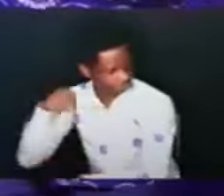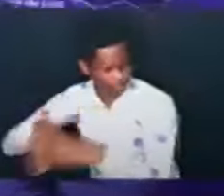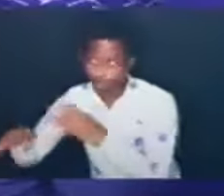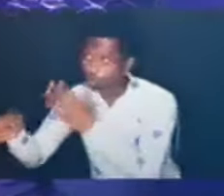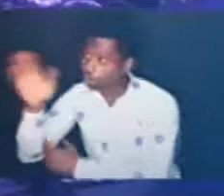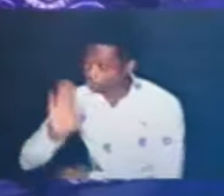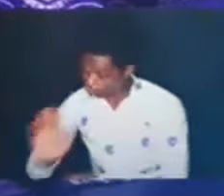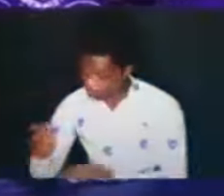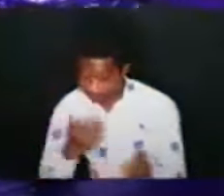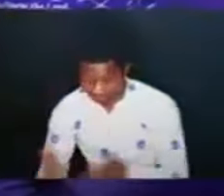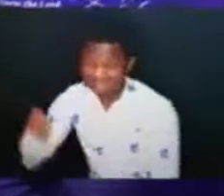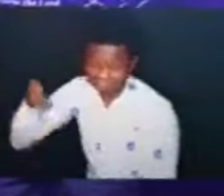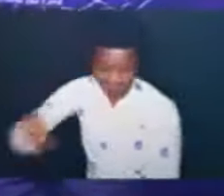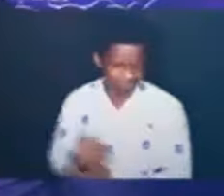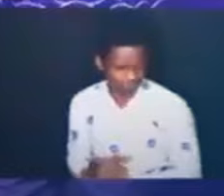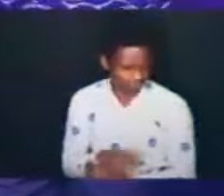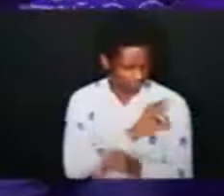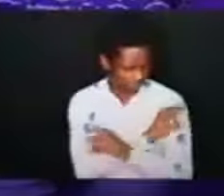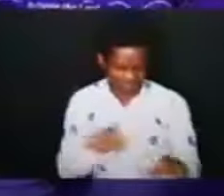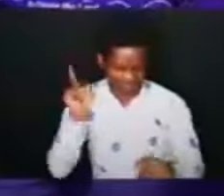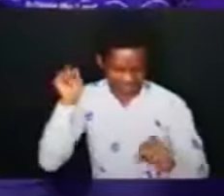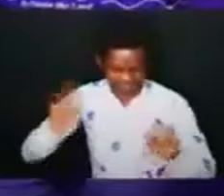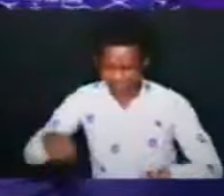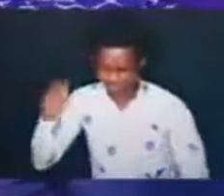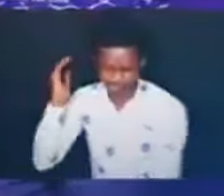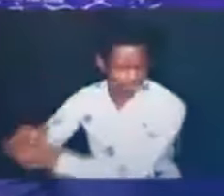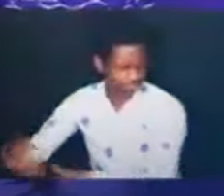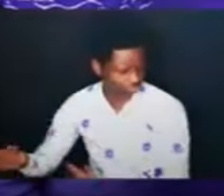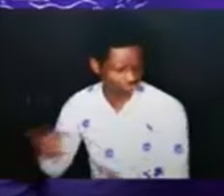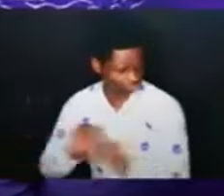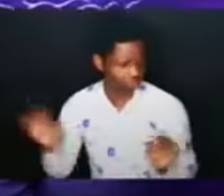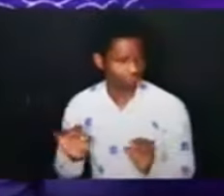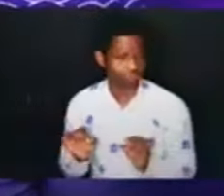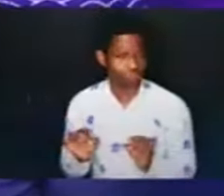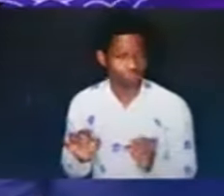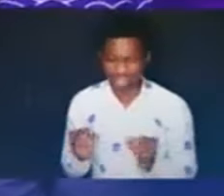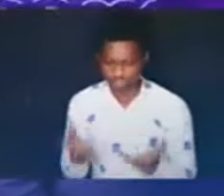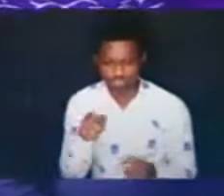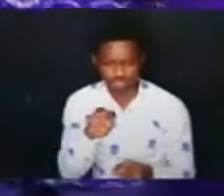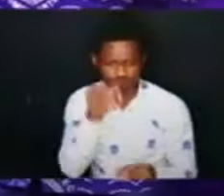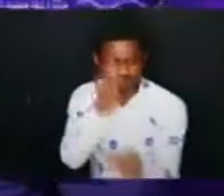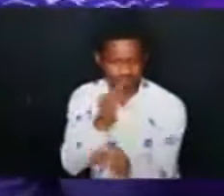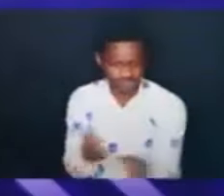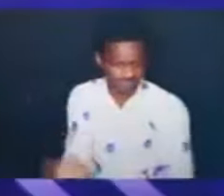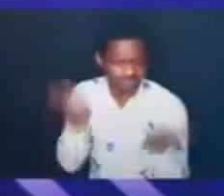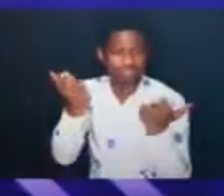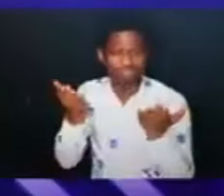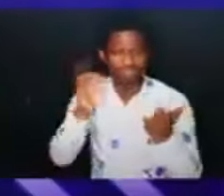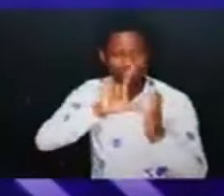And nothing can stop it. I want you to lift your faith.